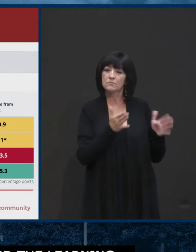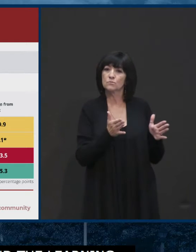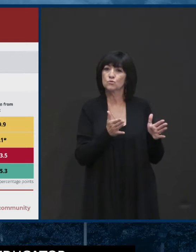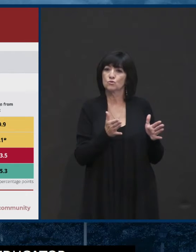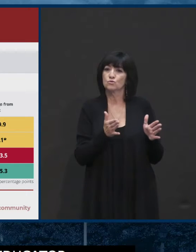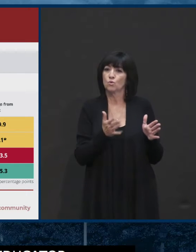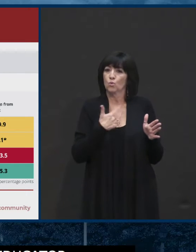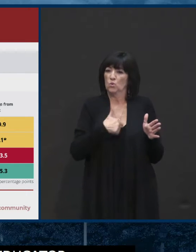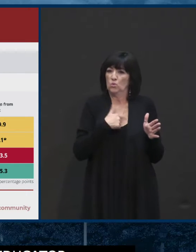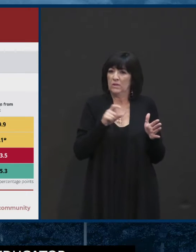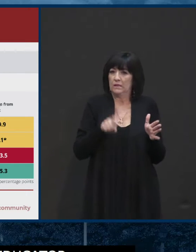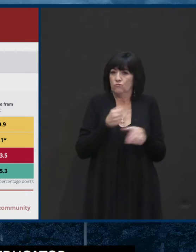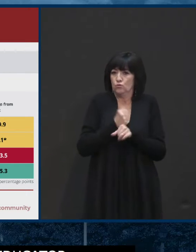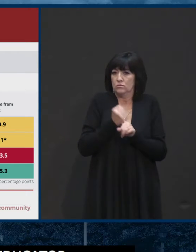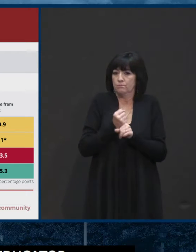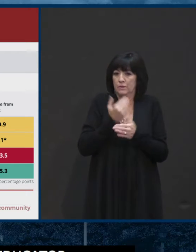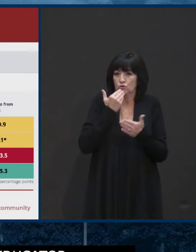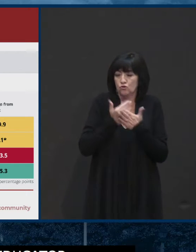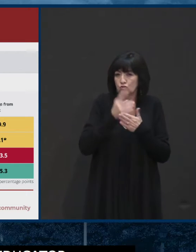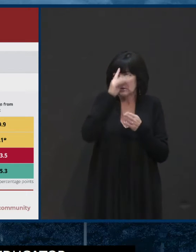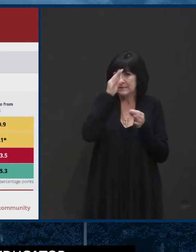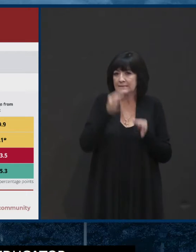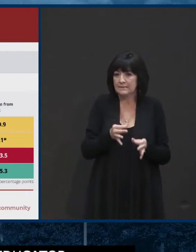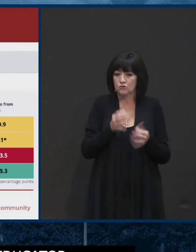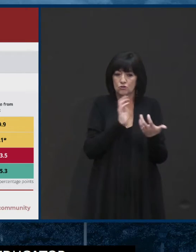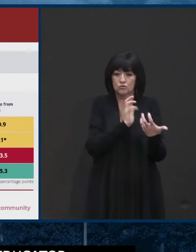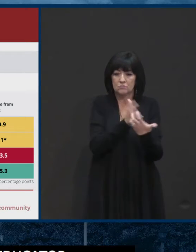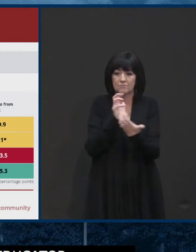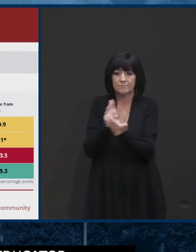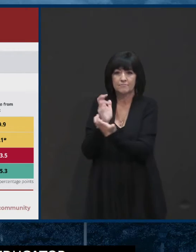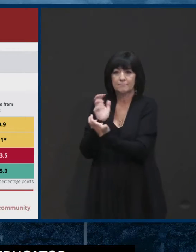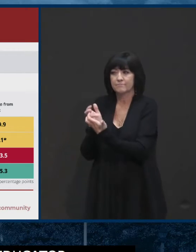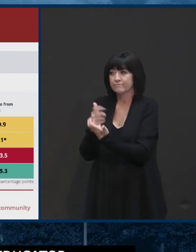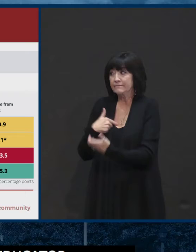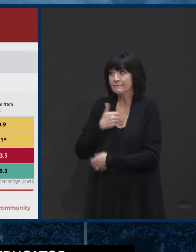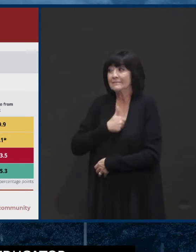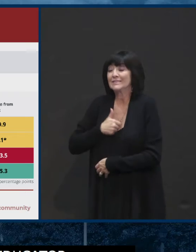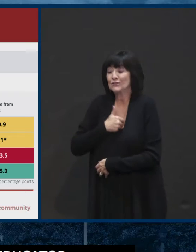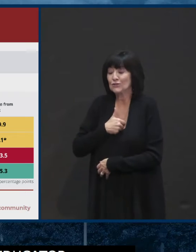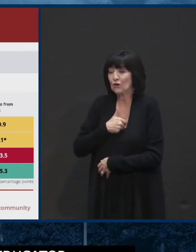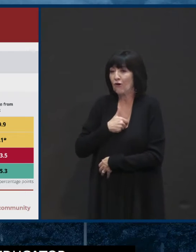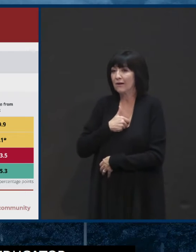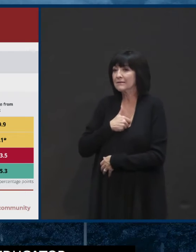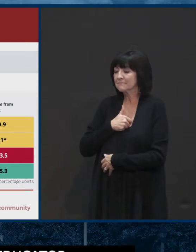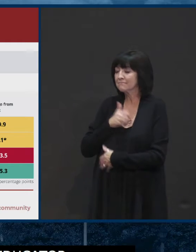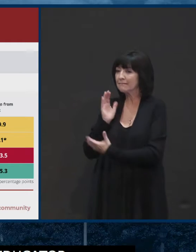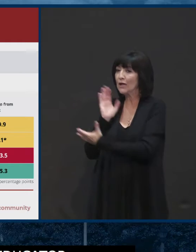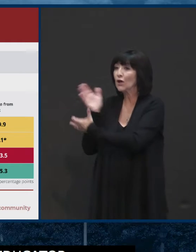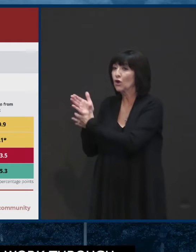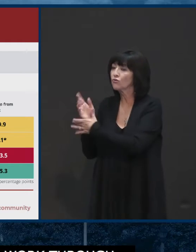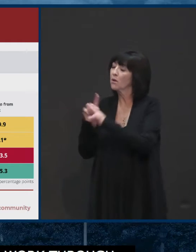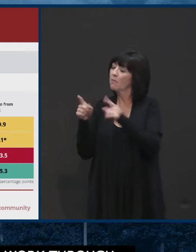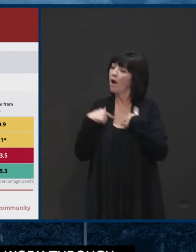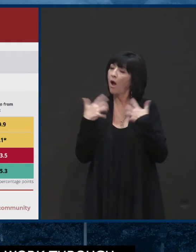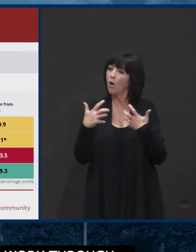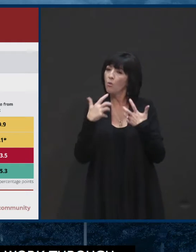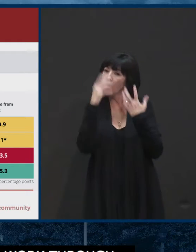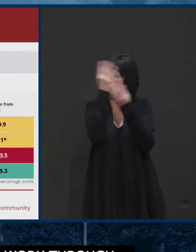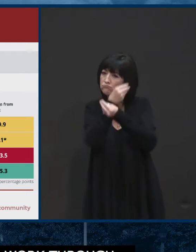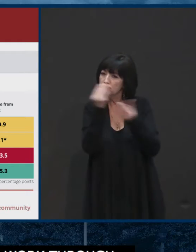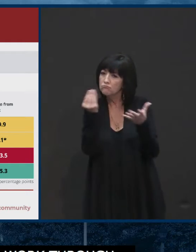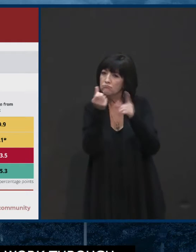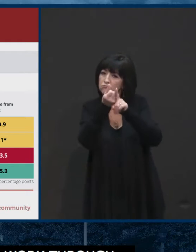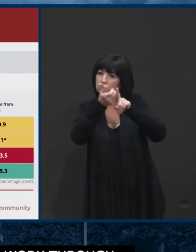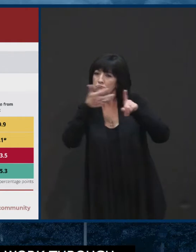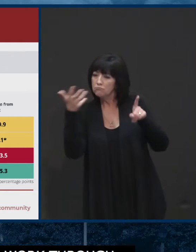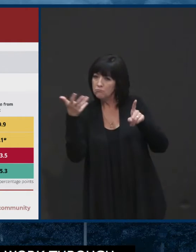make really good, sound decisions in doing that. I'm sorry for interrupted, but I just wanted to set a little broader context, particularly as